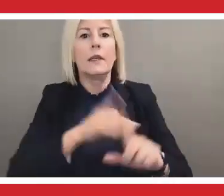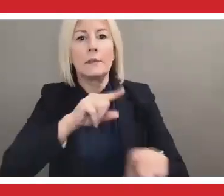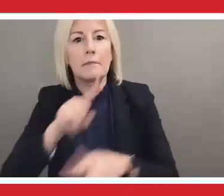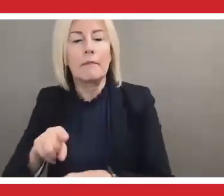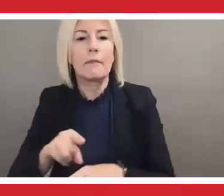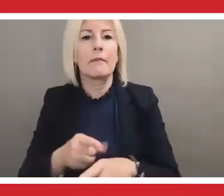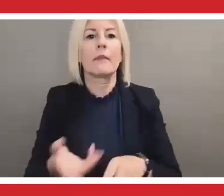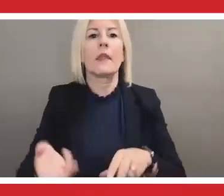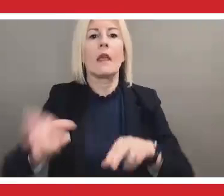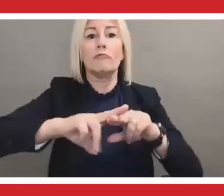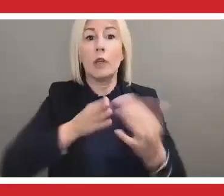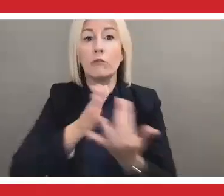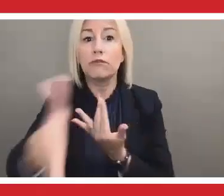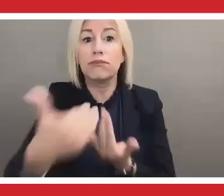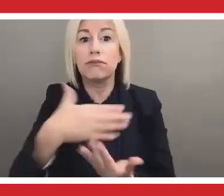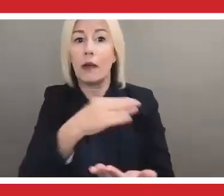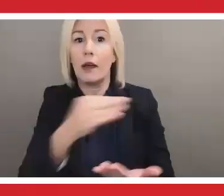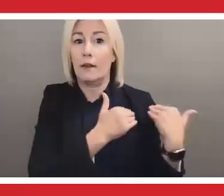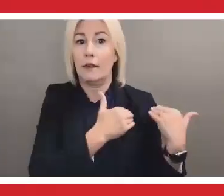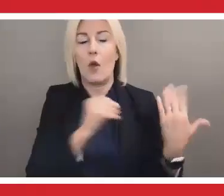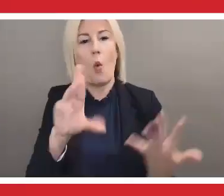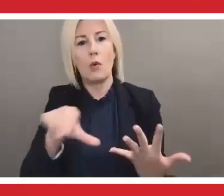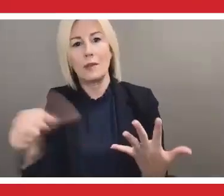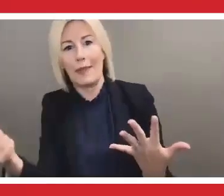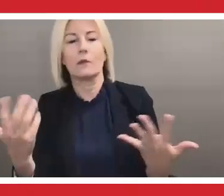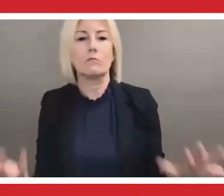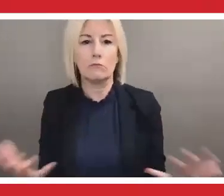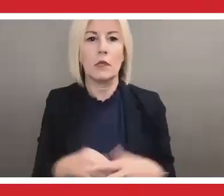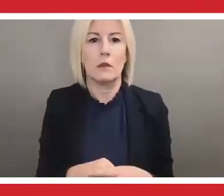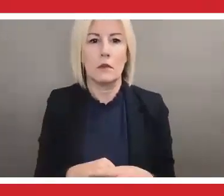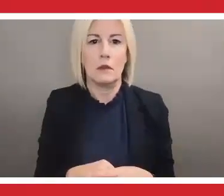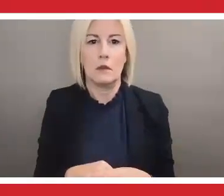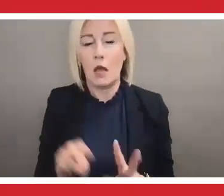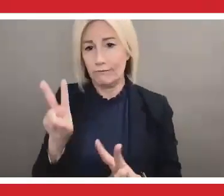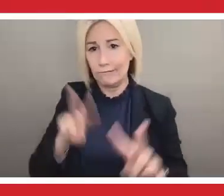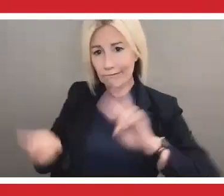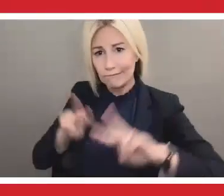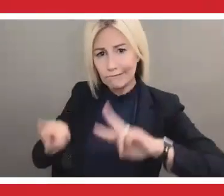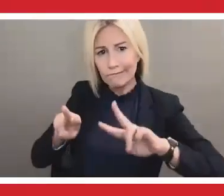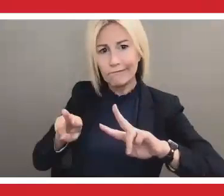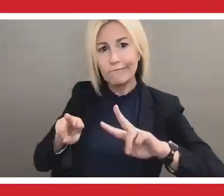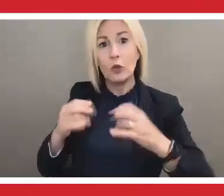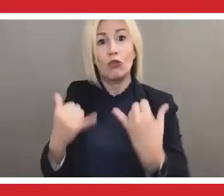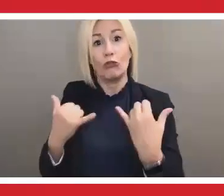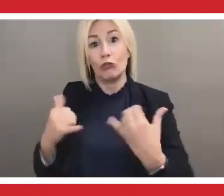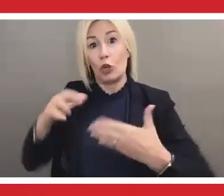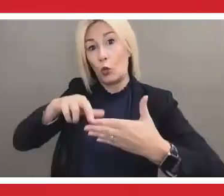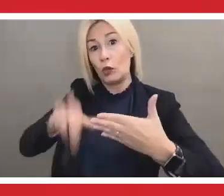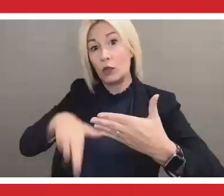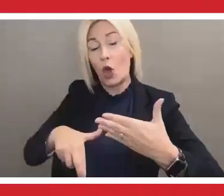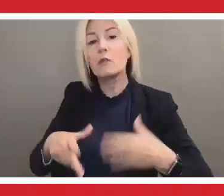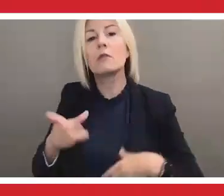and accountability, or something else? And having a look at the current poll, I can see